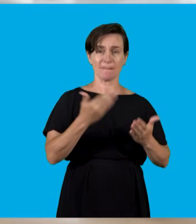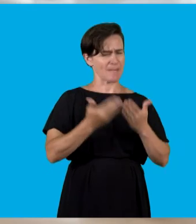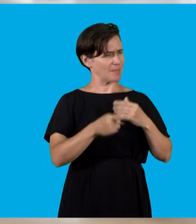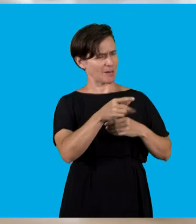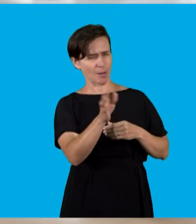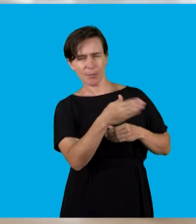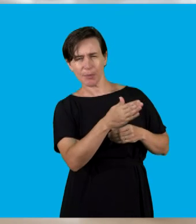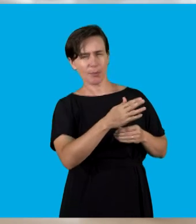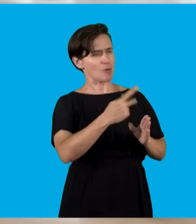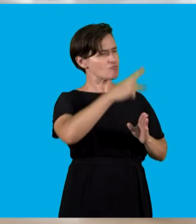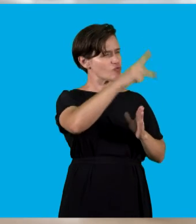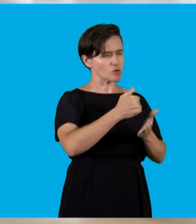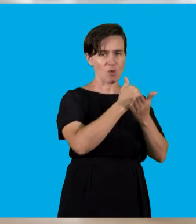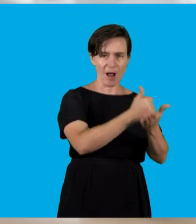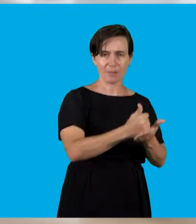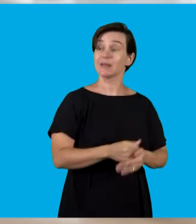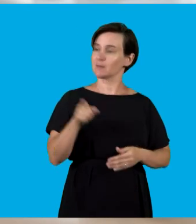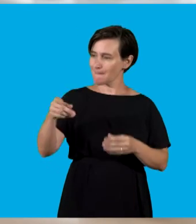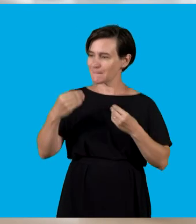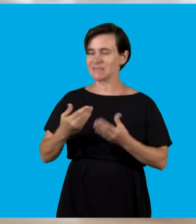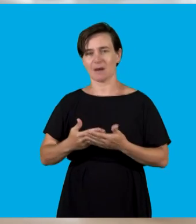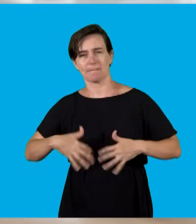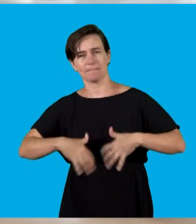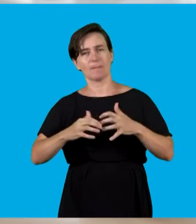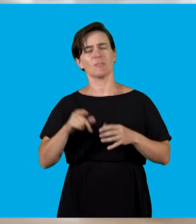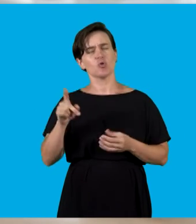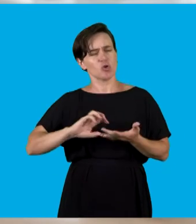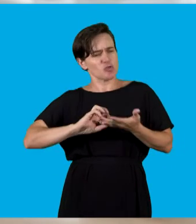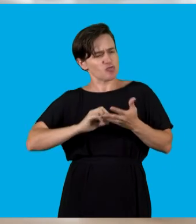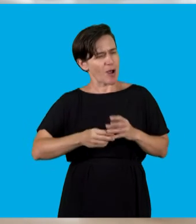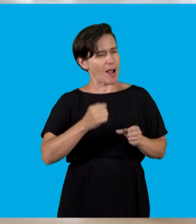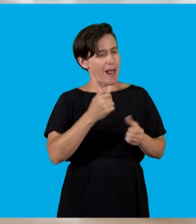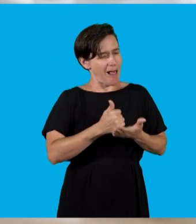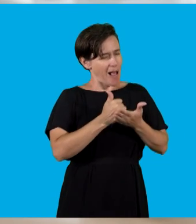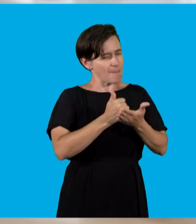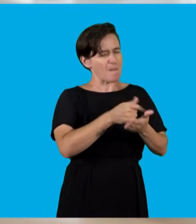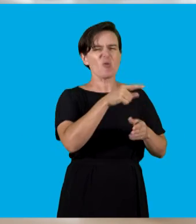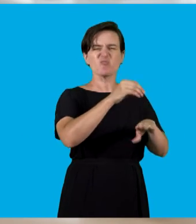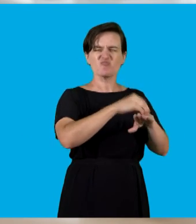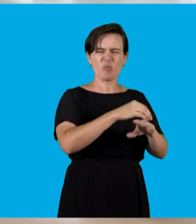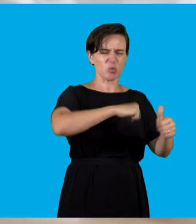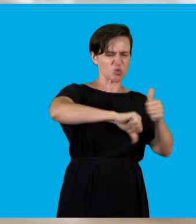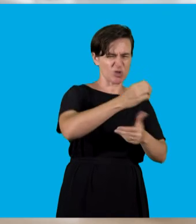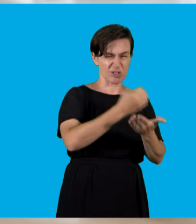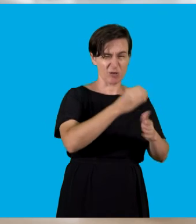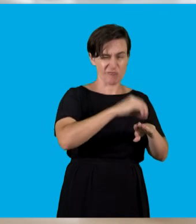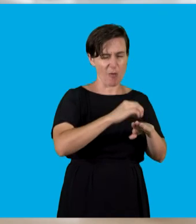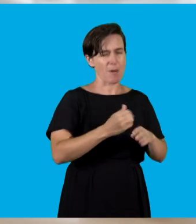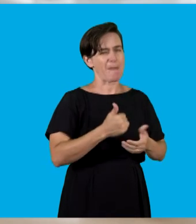a community. By so doing, you would be trying to reduce the socio-economic issues that the